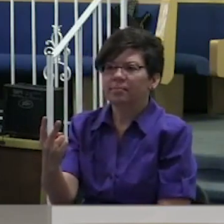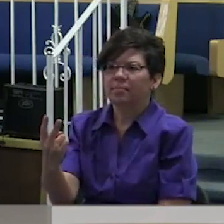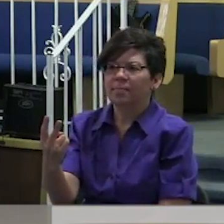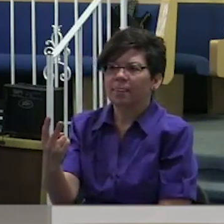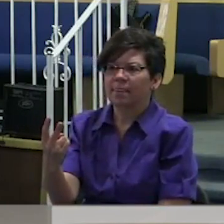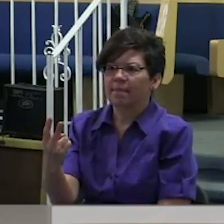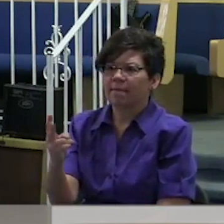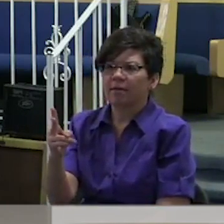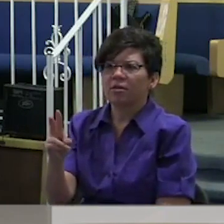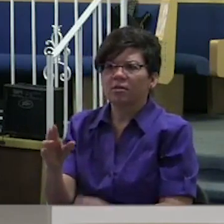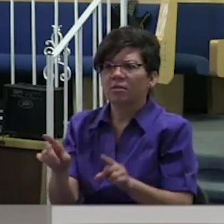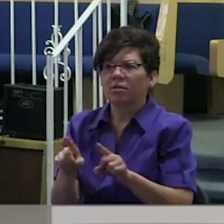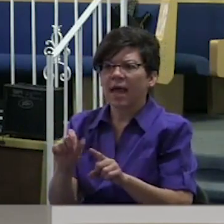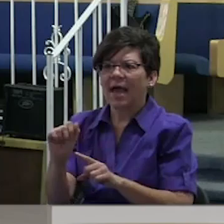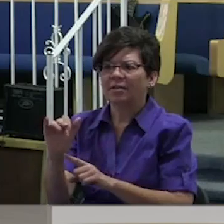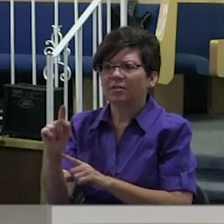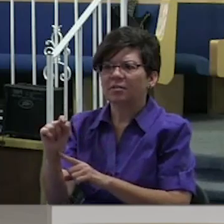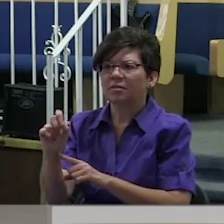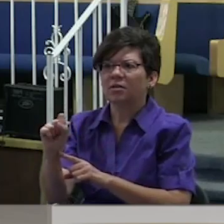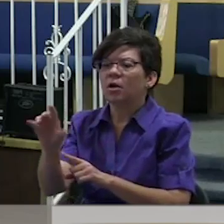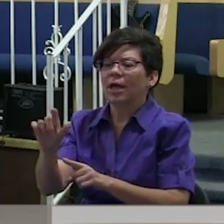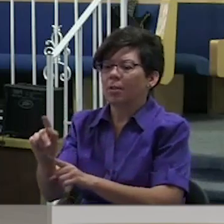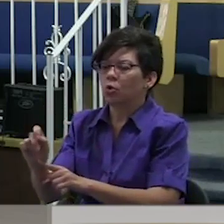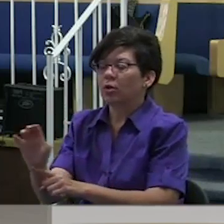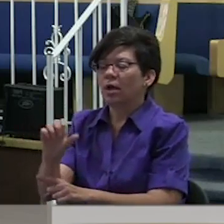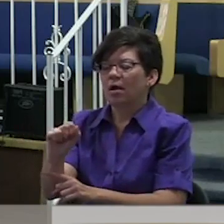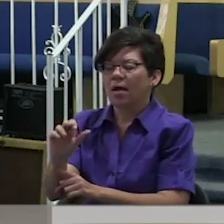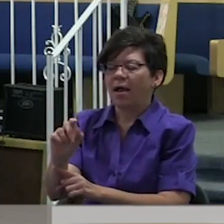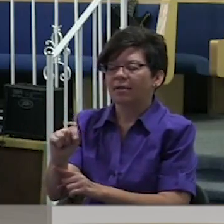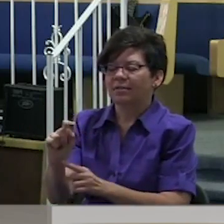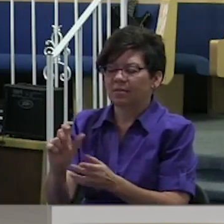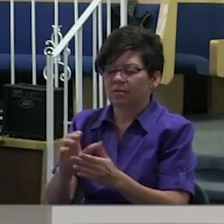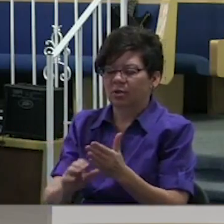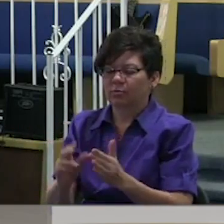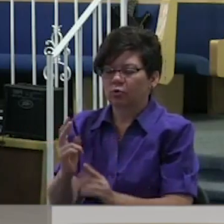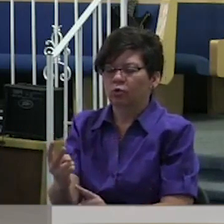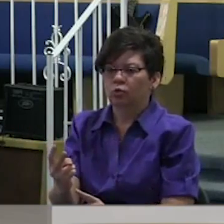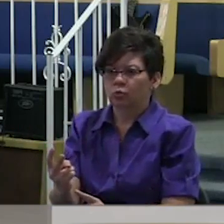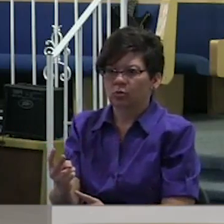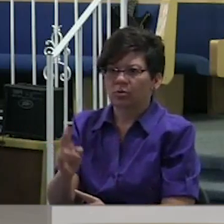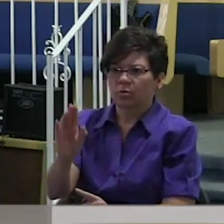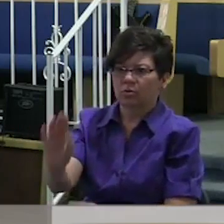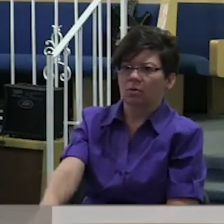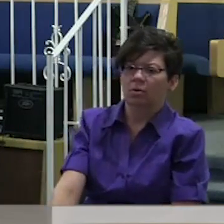Hallelujah. You walk into the house of God and the word of God is going forth and he just...